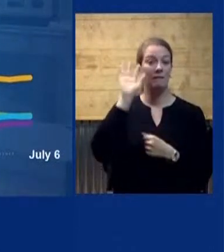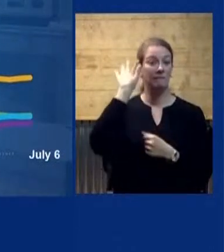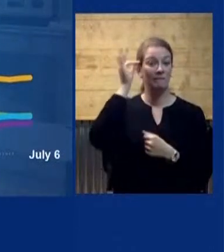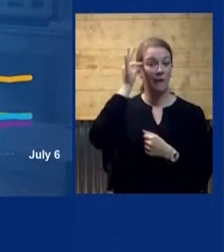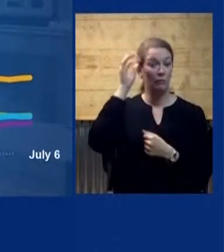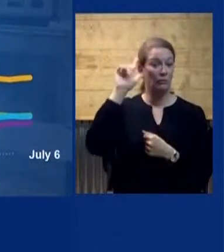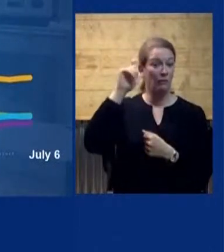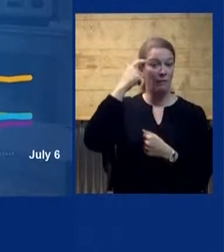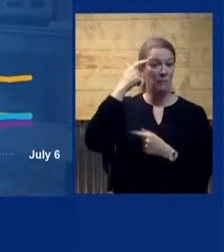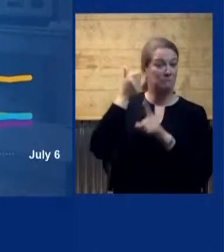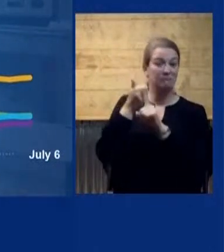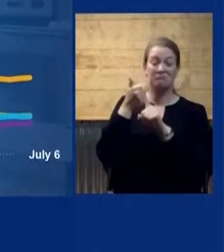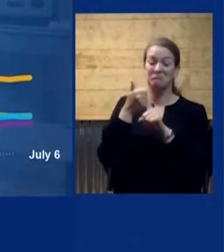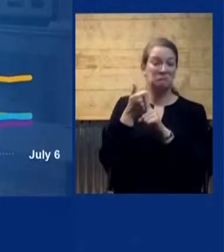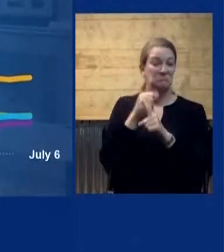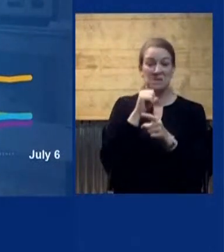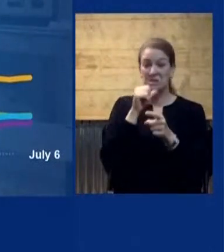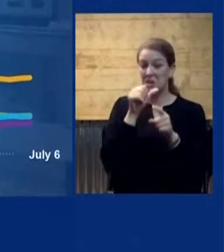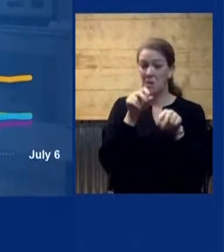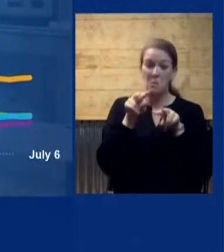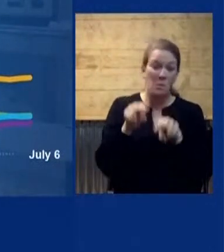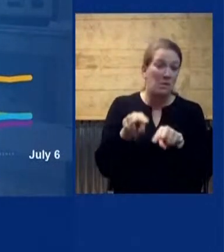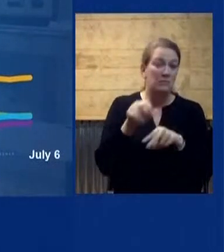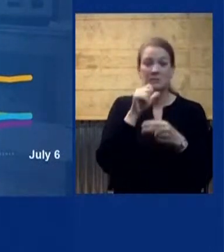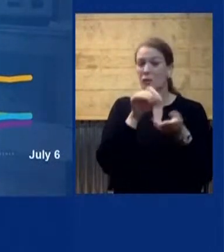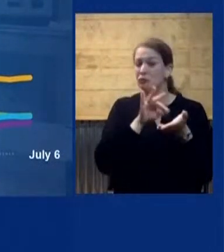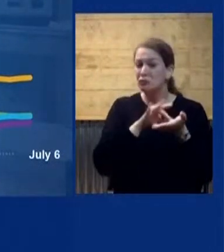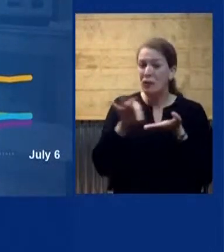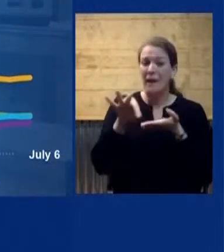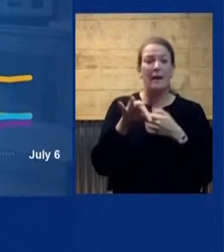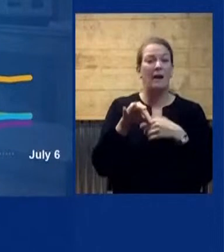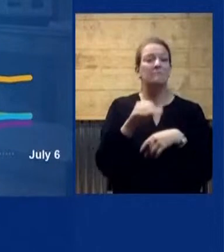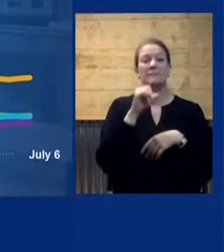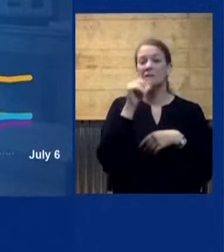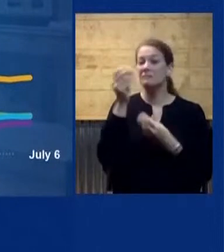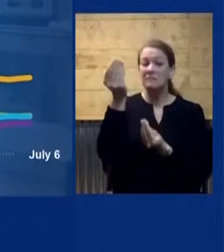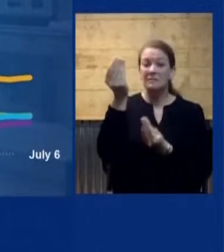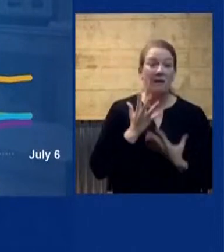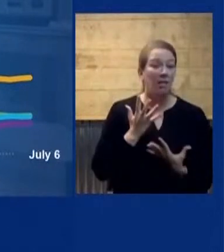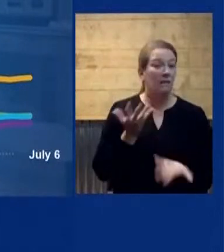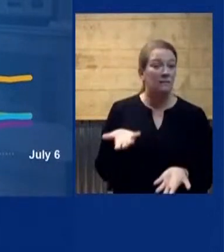it, didn't know it, didn't tell us. But